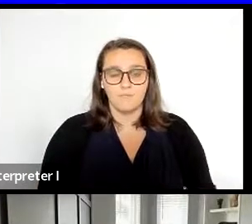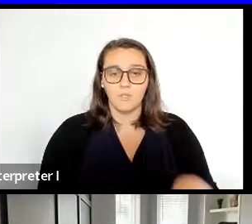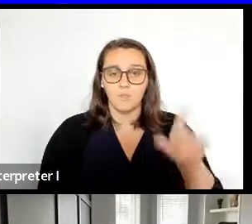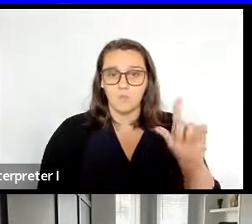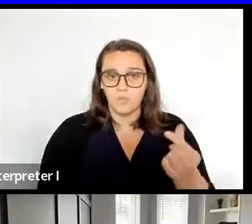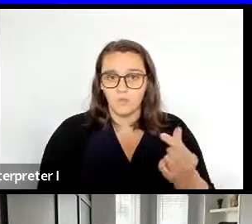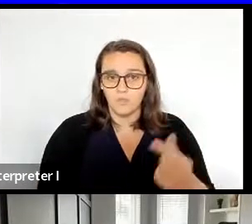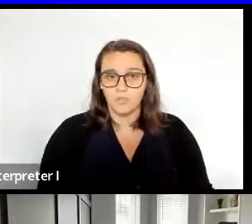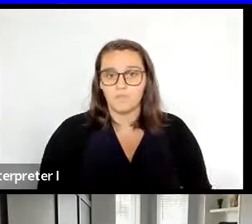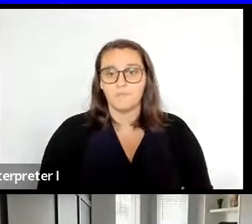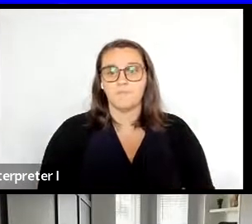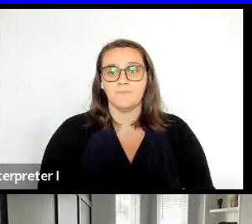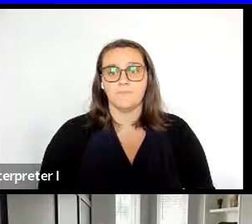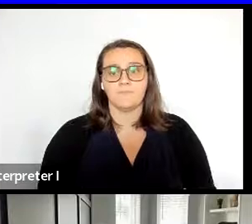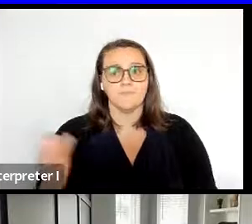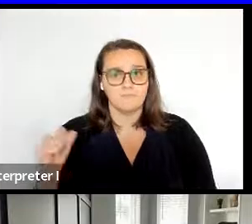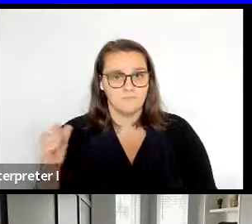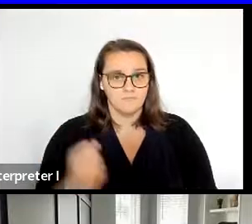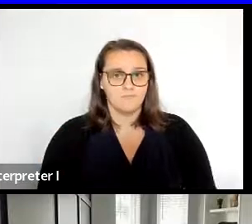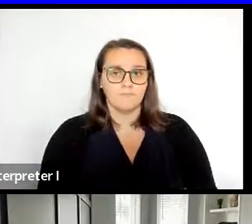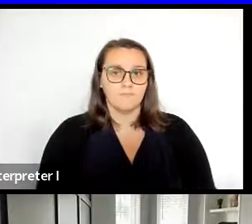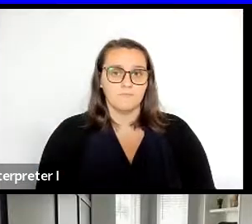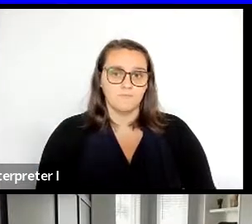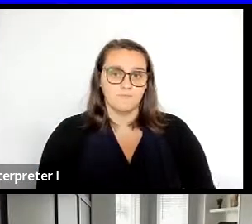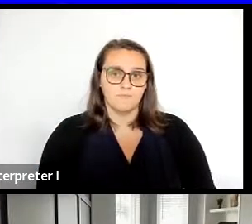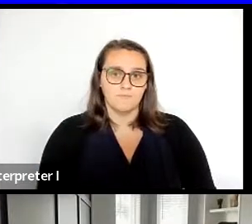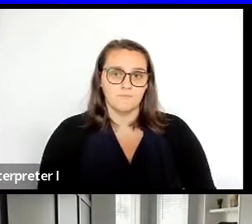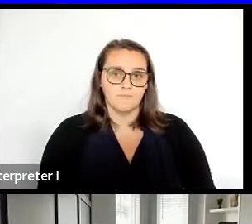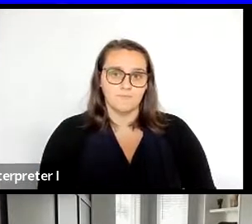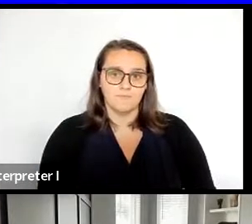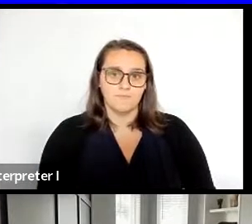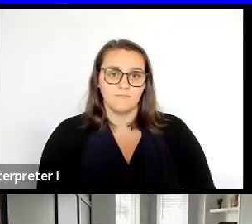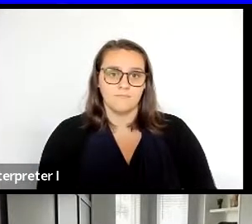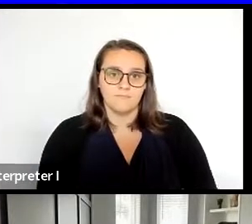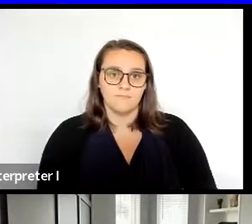George? Yes. Councilmember Lewis George votes